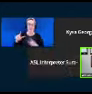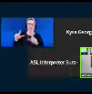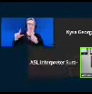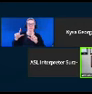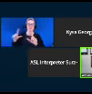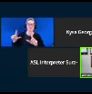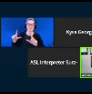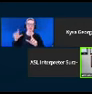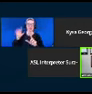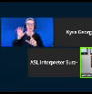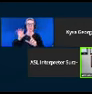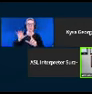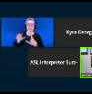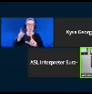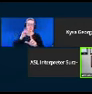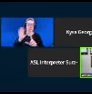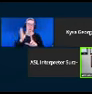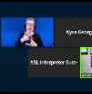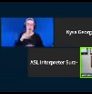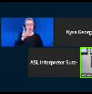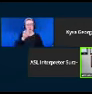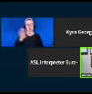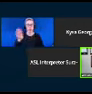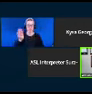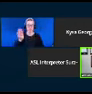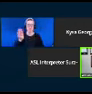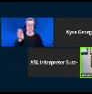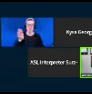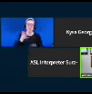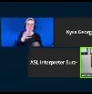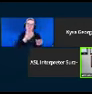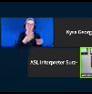of our web material as well, but also